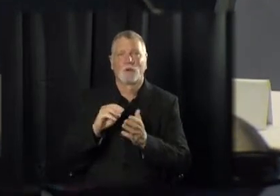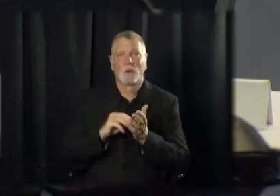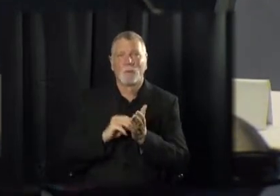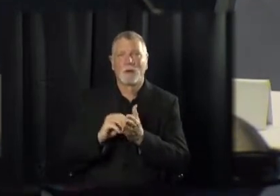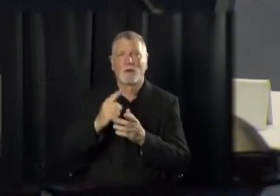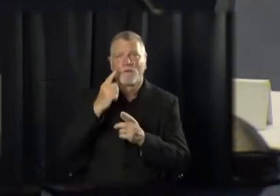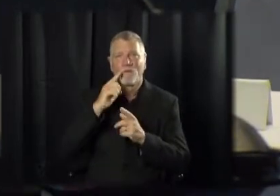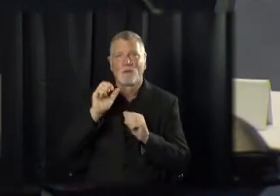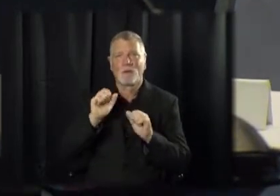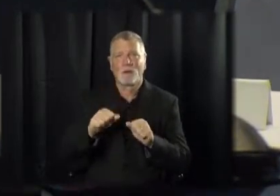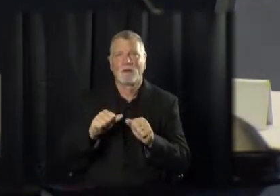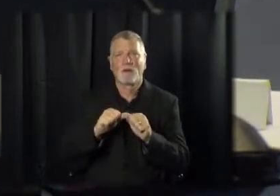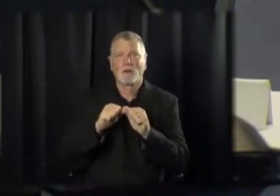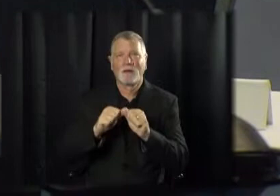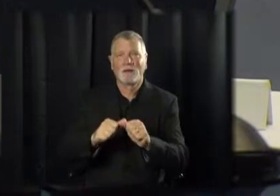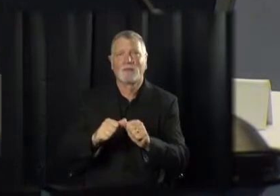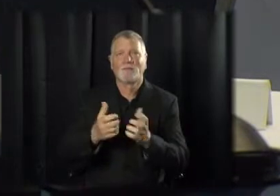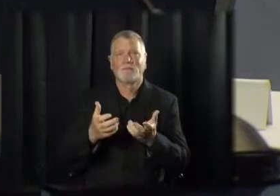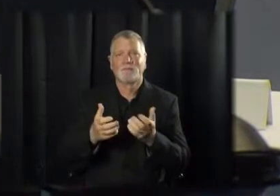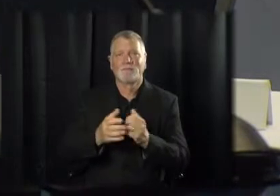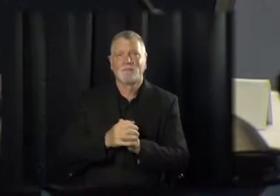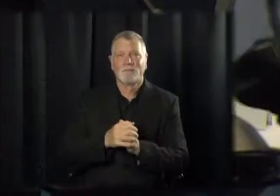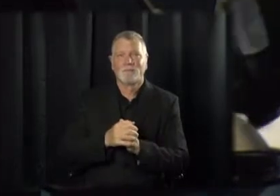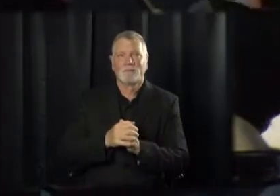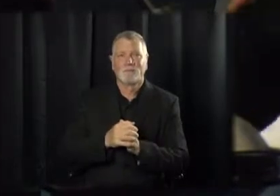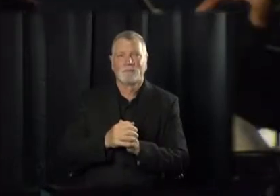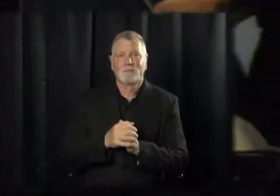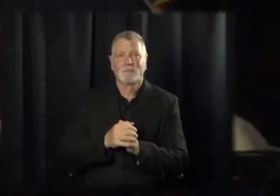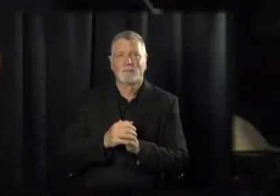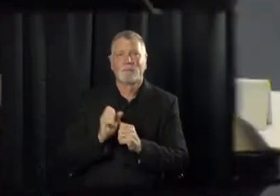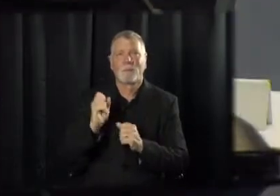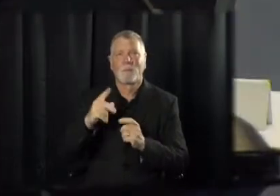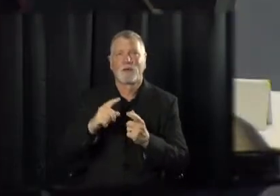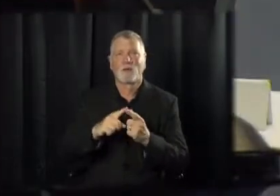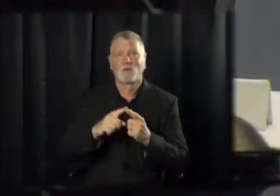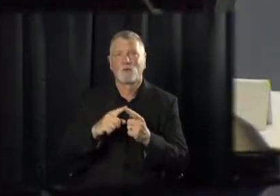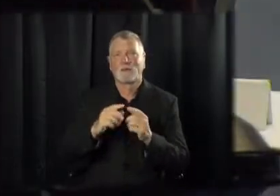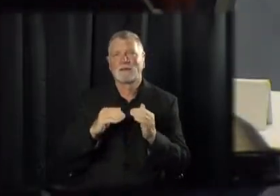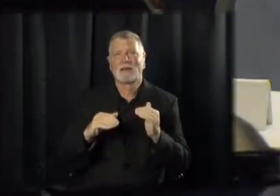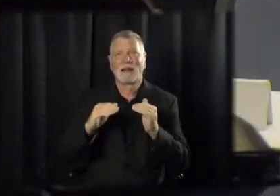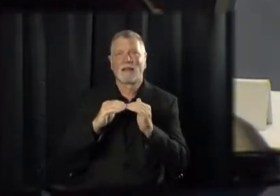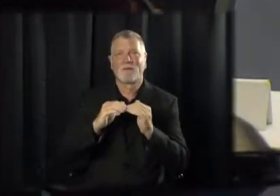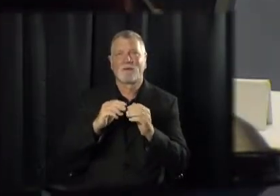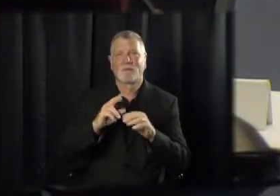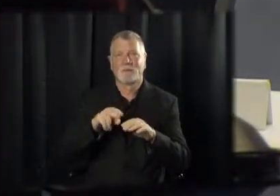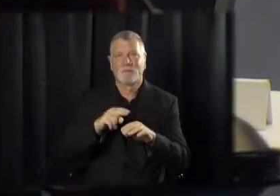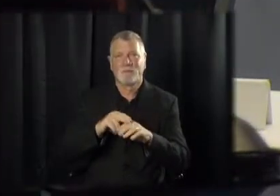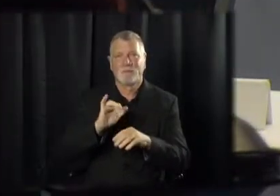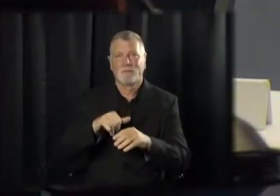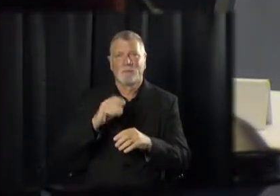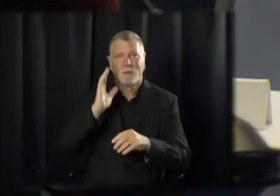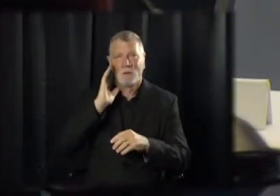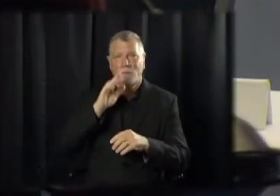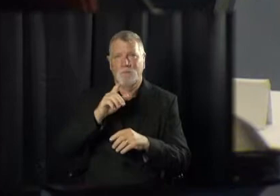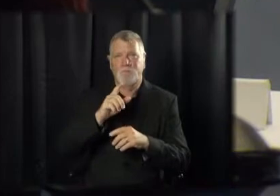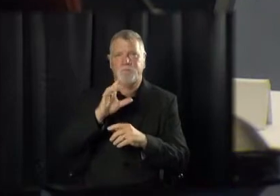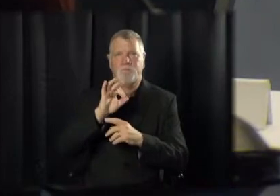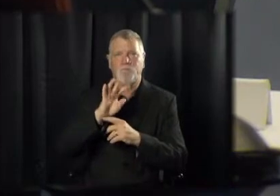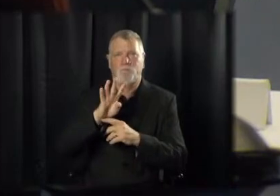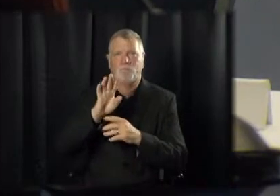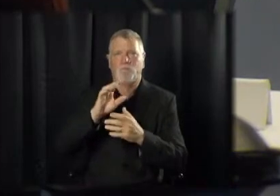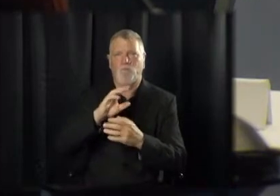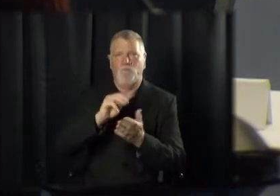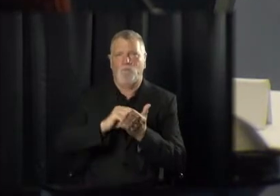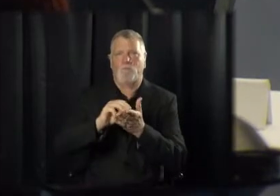order to be able to start going back to some level of normality. So that's what is those $94